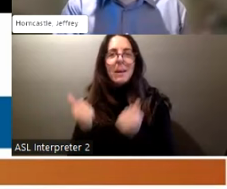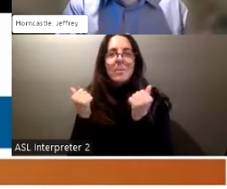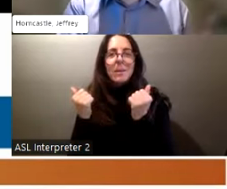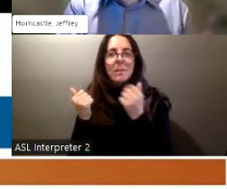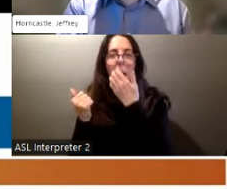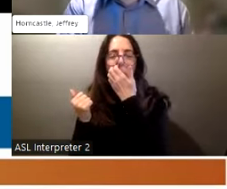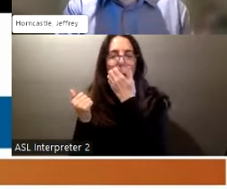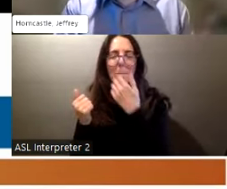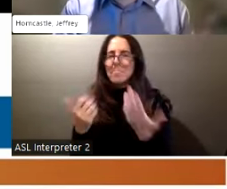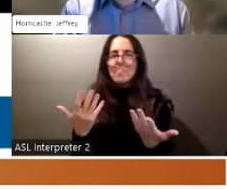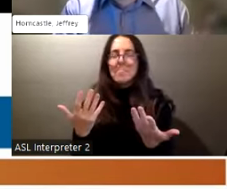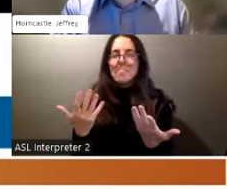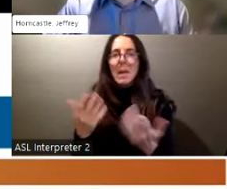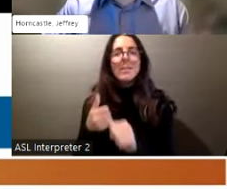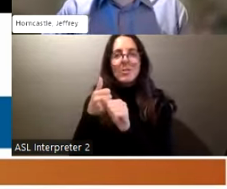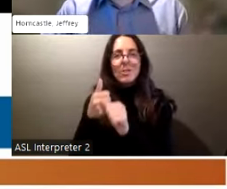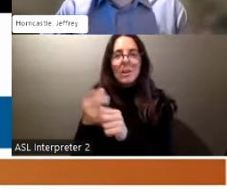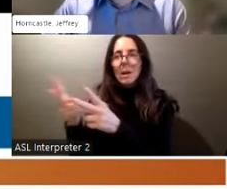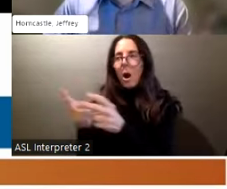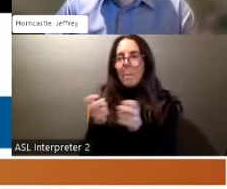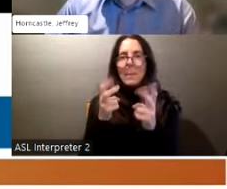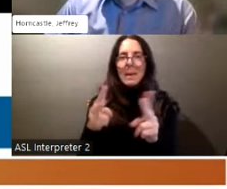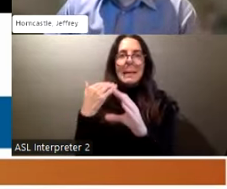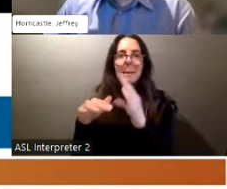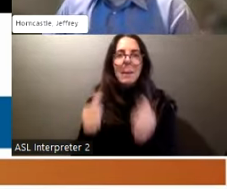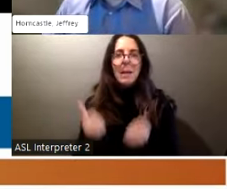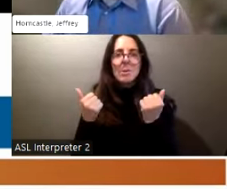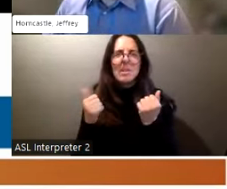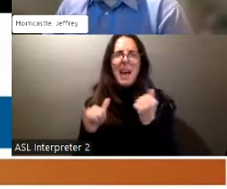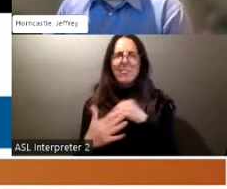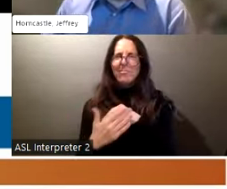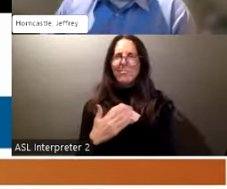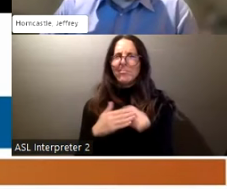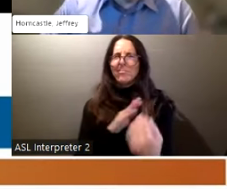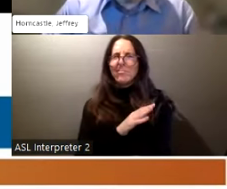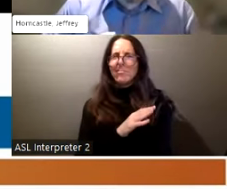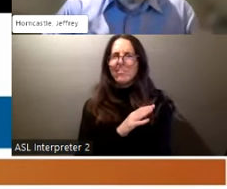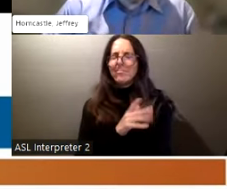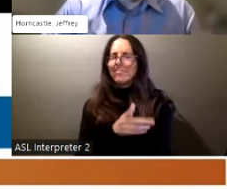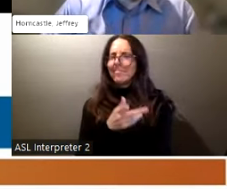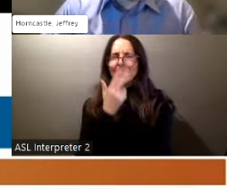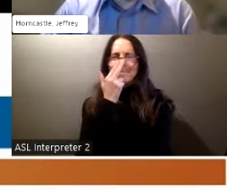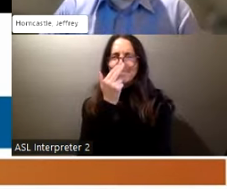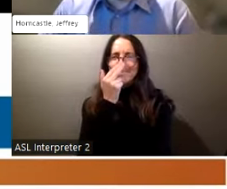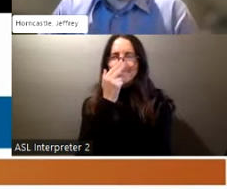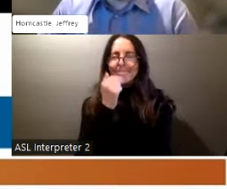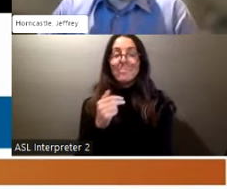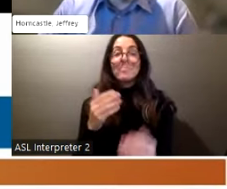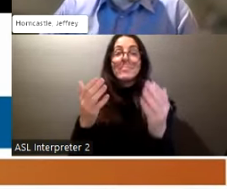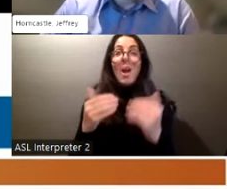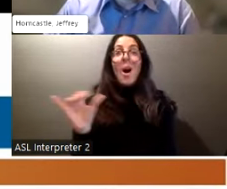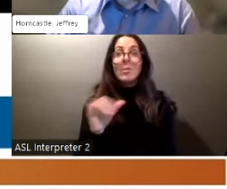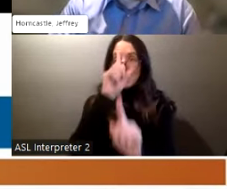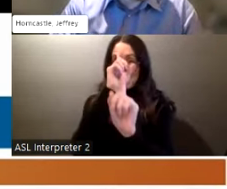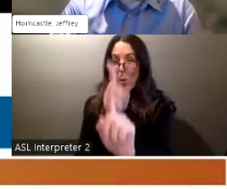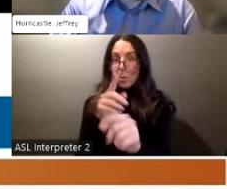They would be the first part of my email address. So another red flag. And of course, that famous link that they want you to click on, or